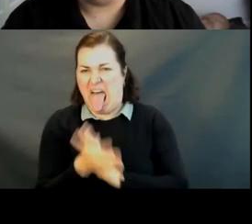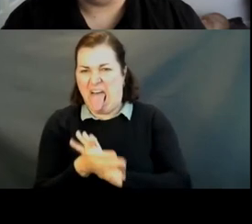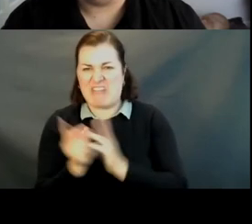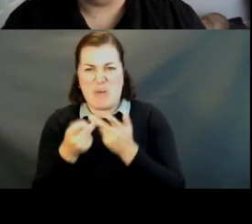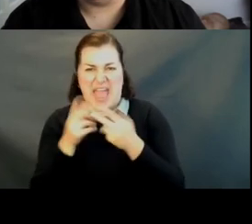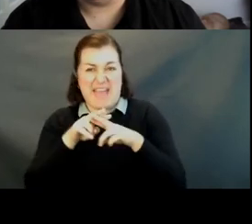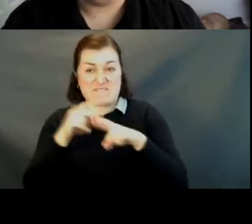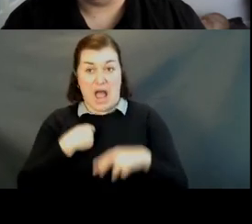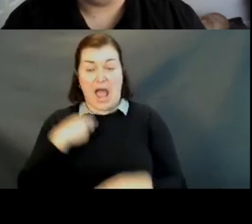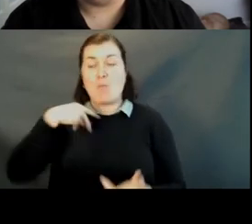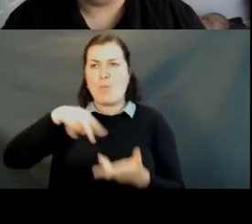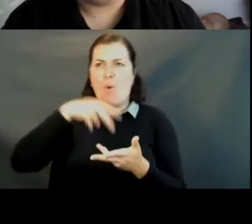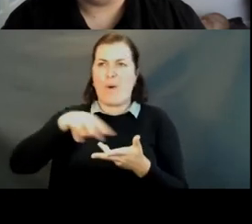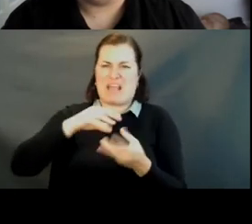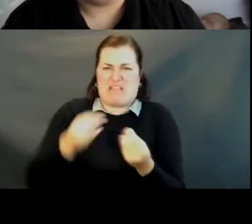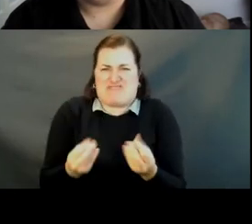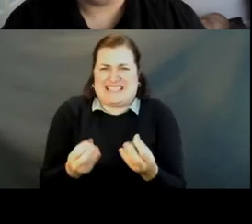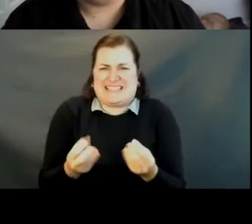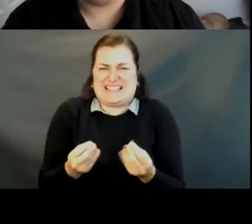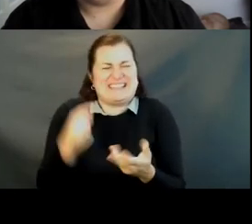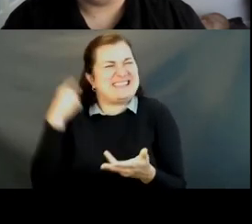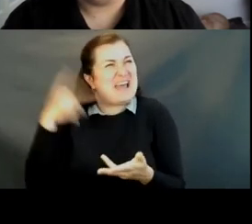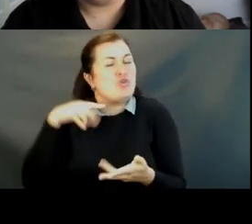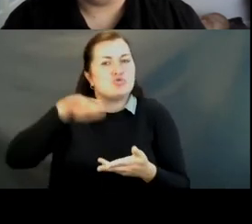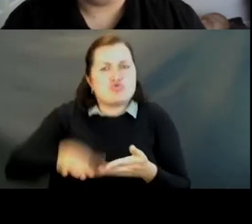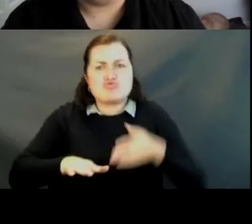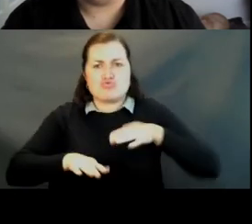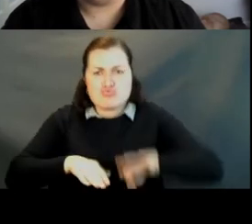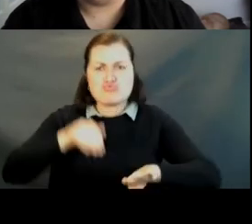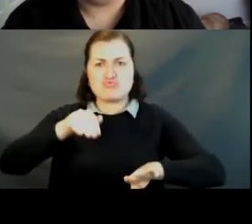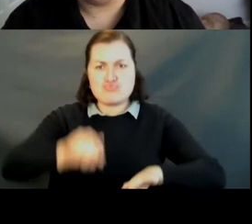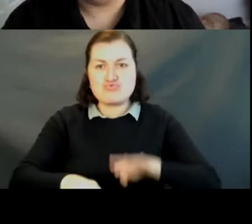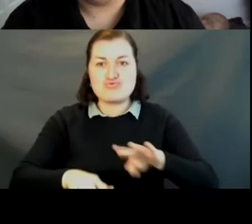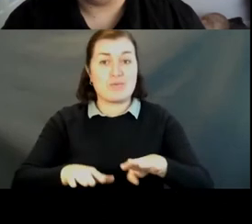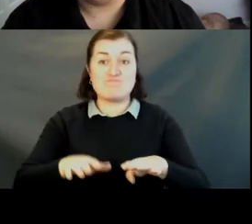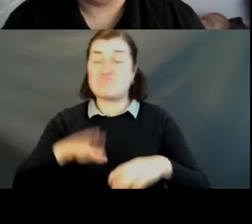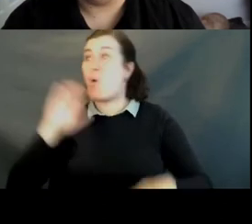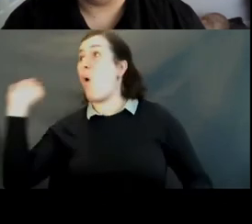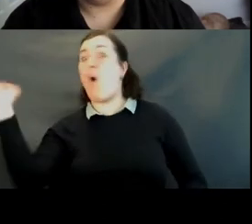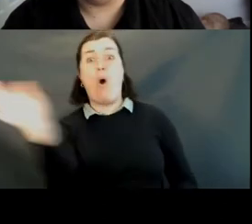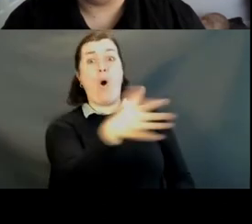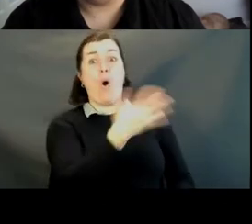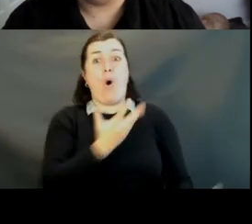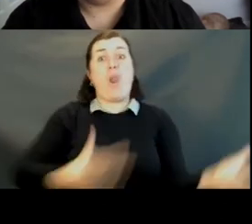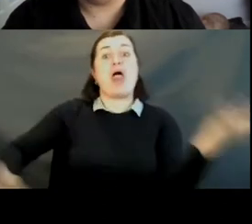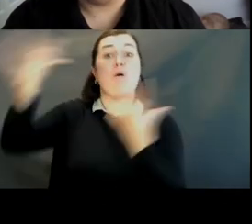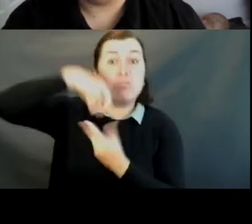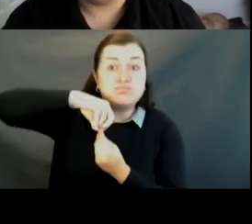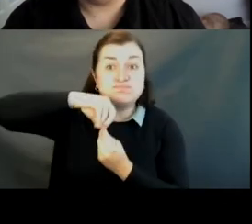gritty and it would make a sound. So we incorporate all those sort of things into a description of a